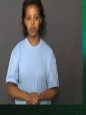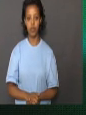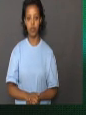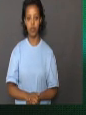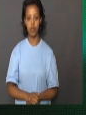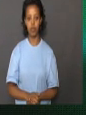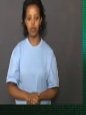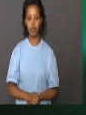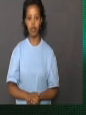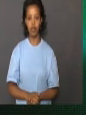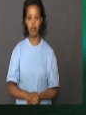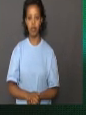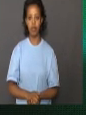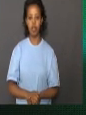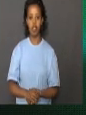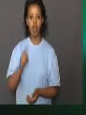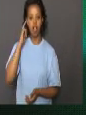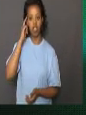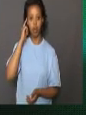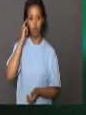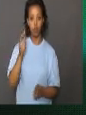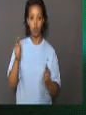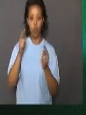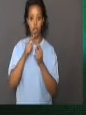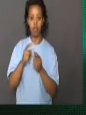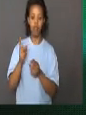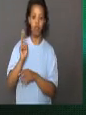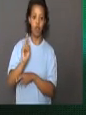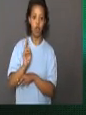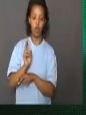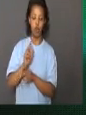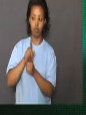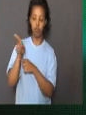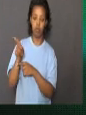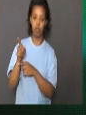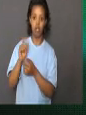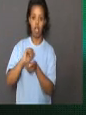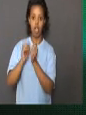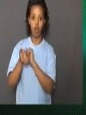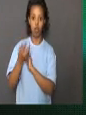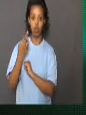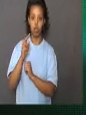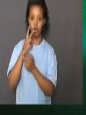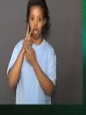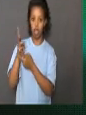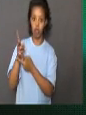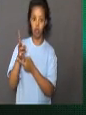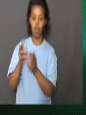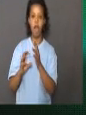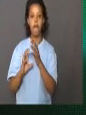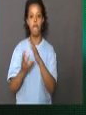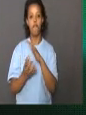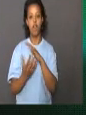If you turn your attention to this video, you can see the fermentation